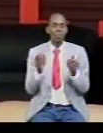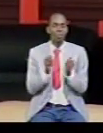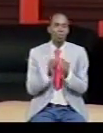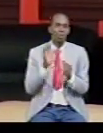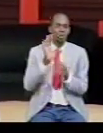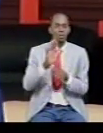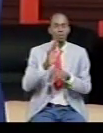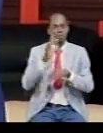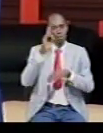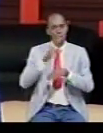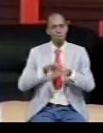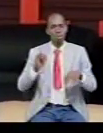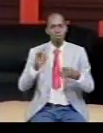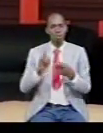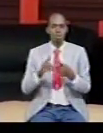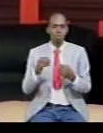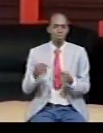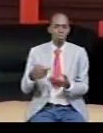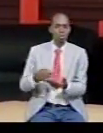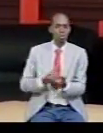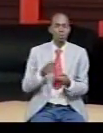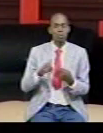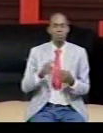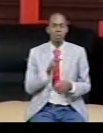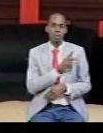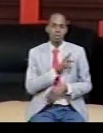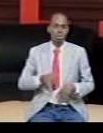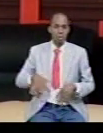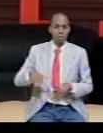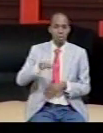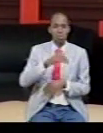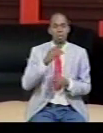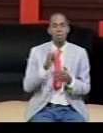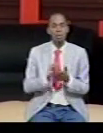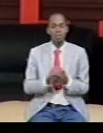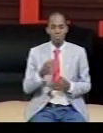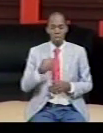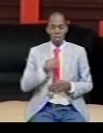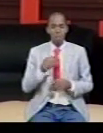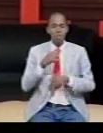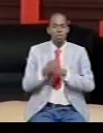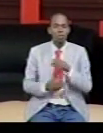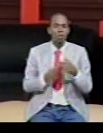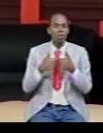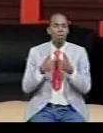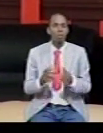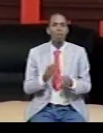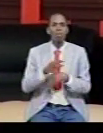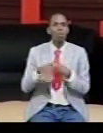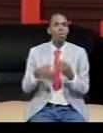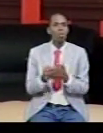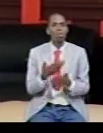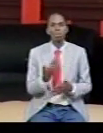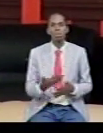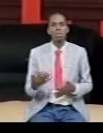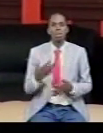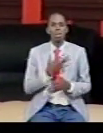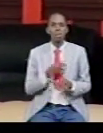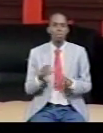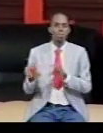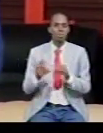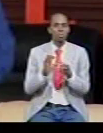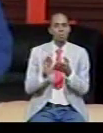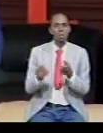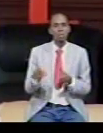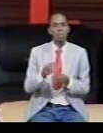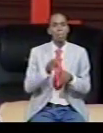the gospel, into the kingdom, he said, I suffered loss of all things, and do count them